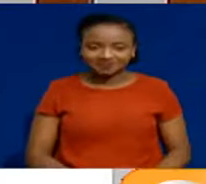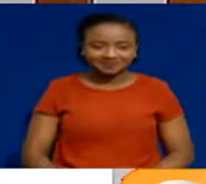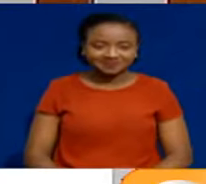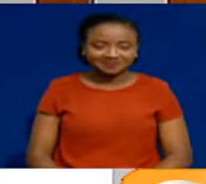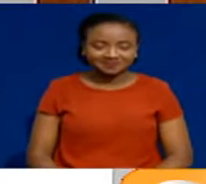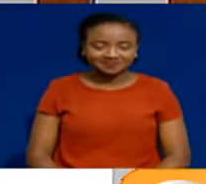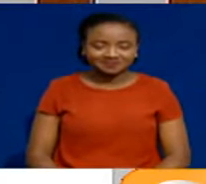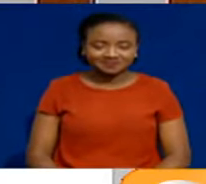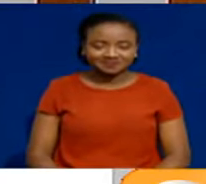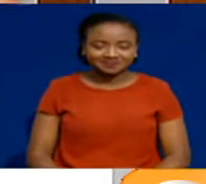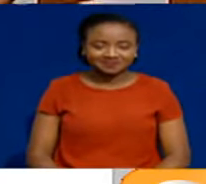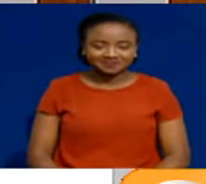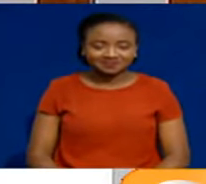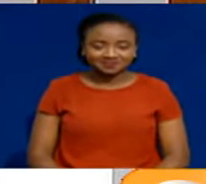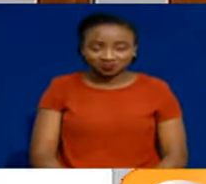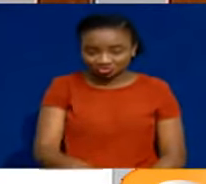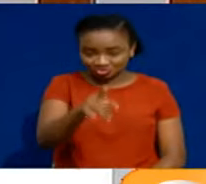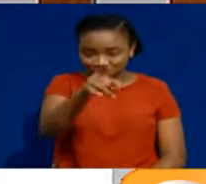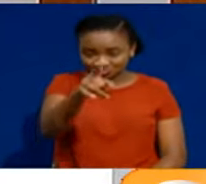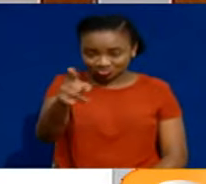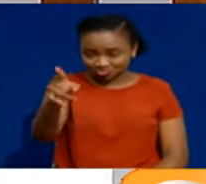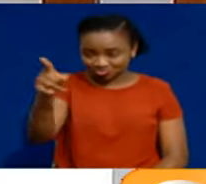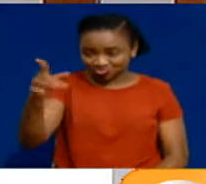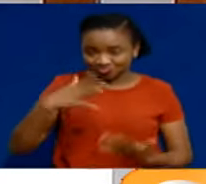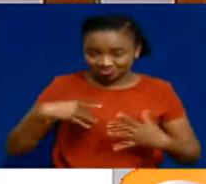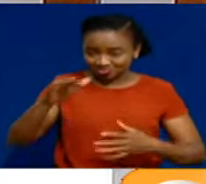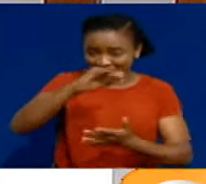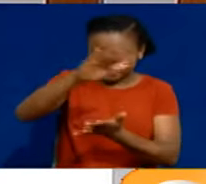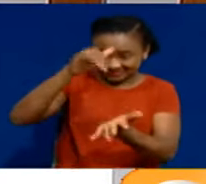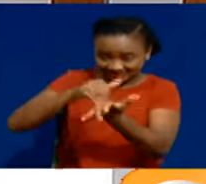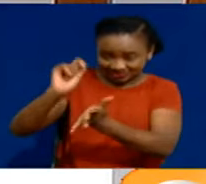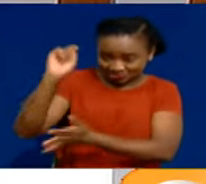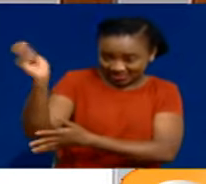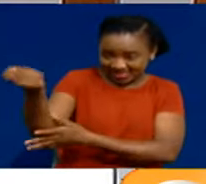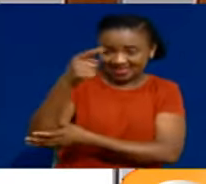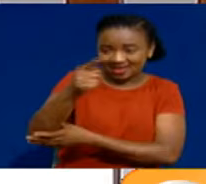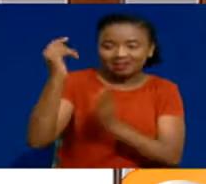People who should be worried should be you people. I've told you this.